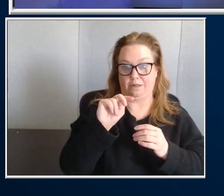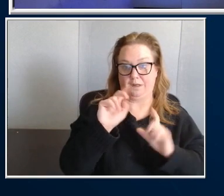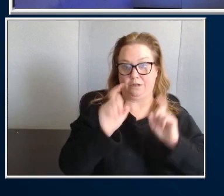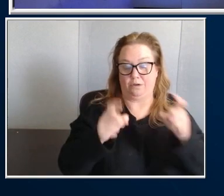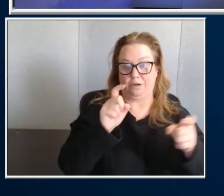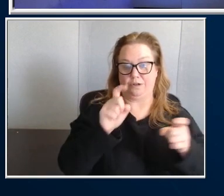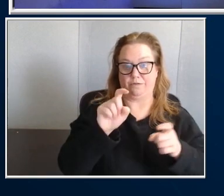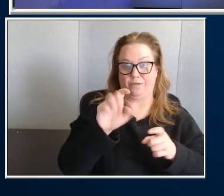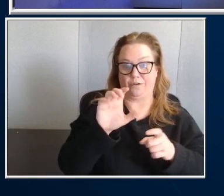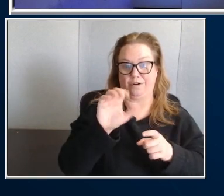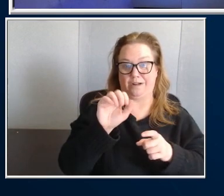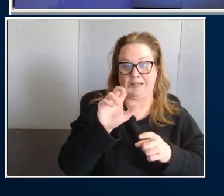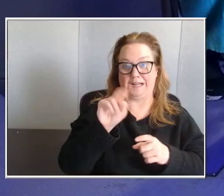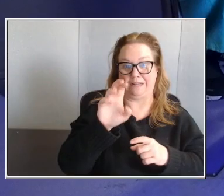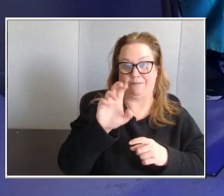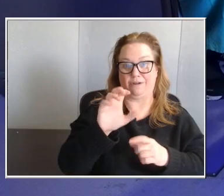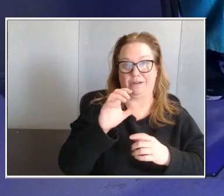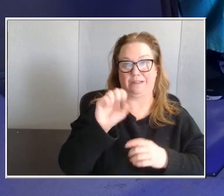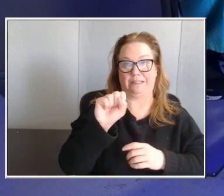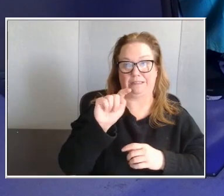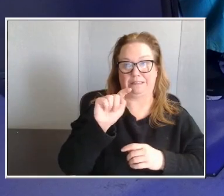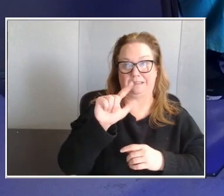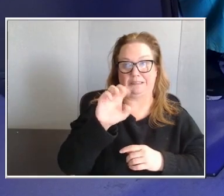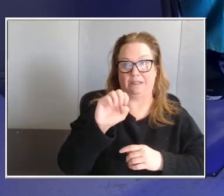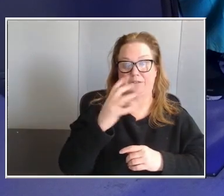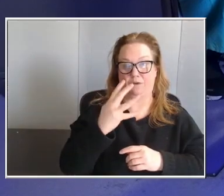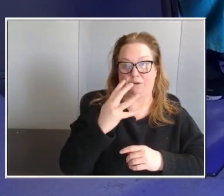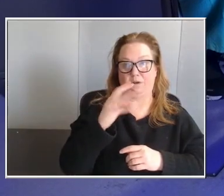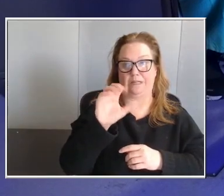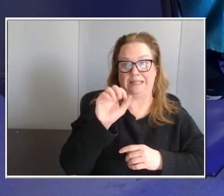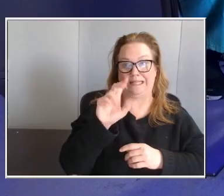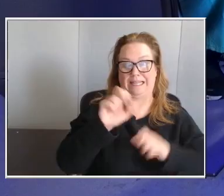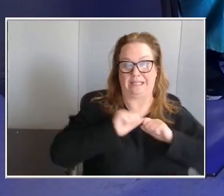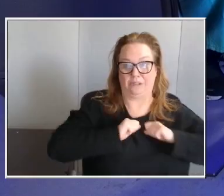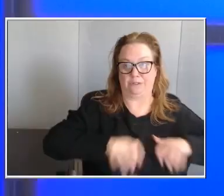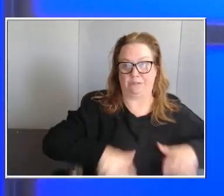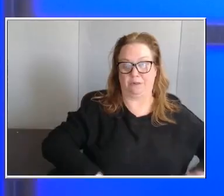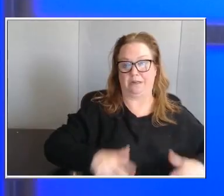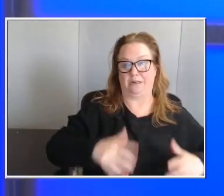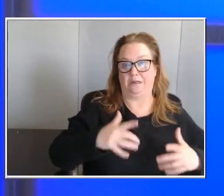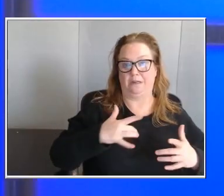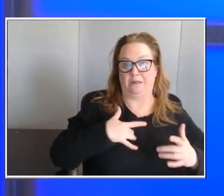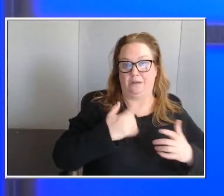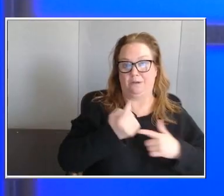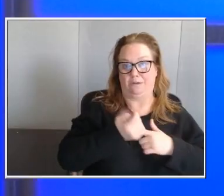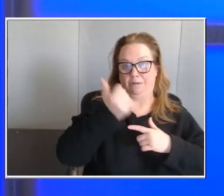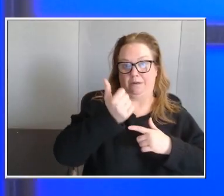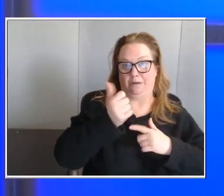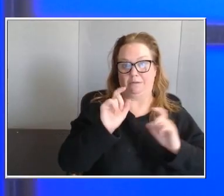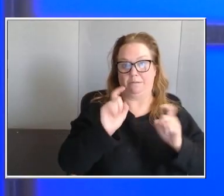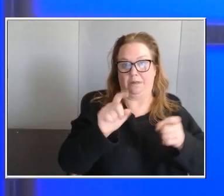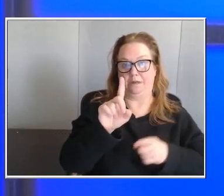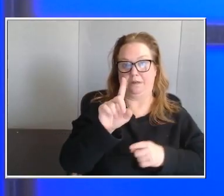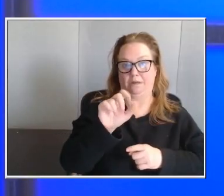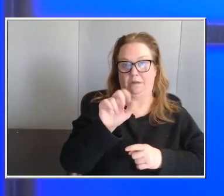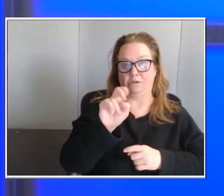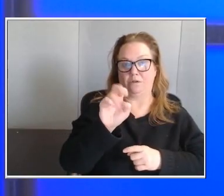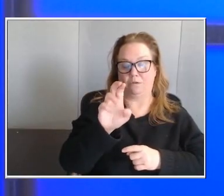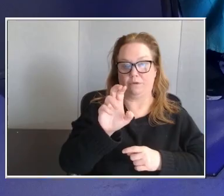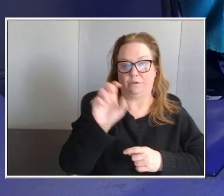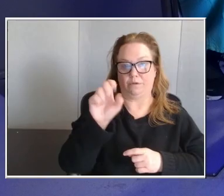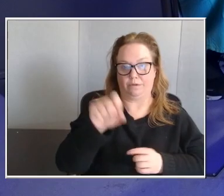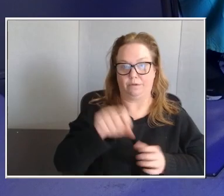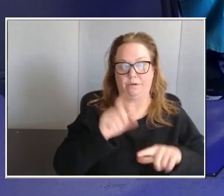That's tough. If you're stage 4, usually that means the cancer has spread, so that would most likely rule someone out to be a donor for a transplant.